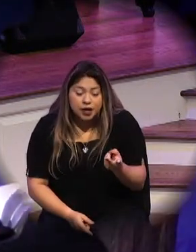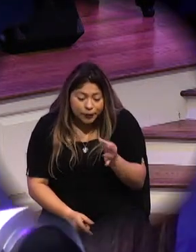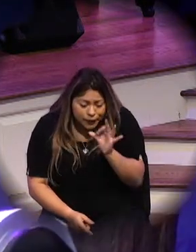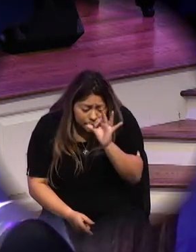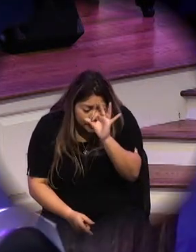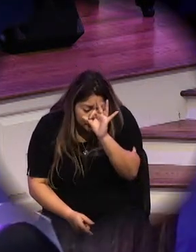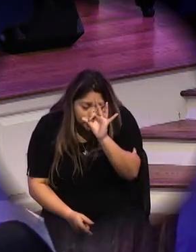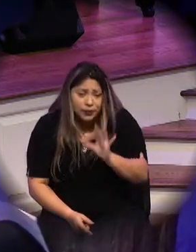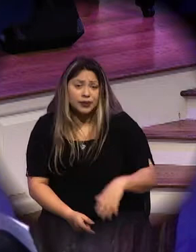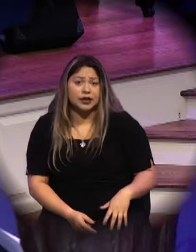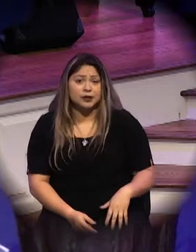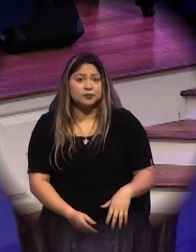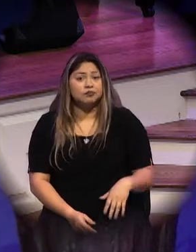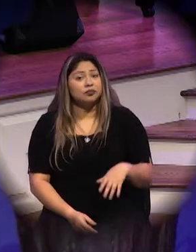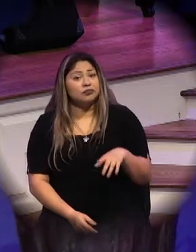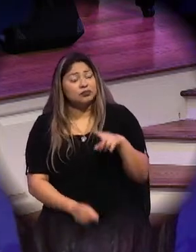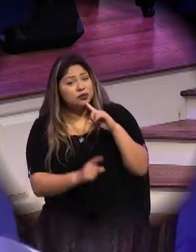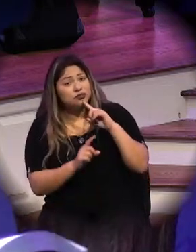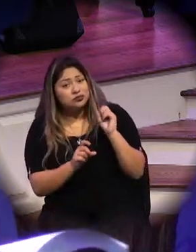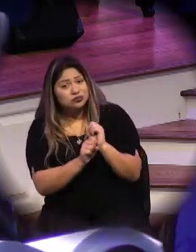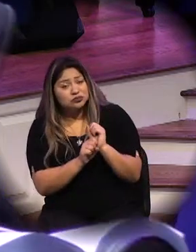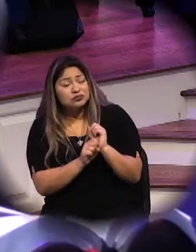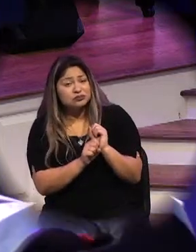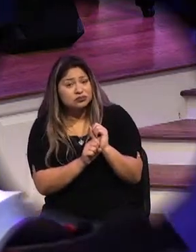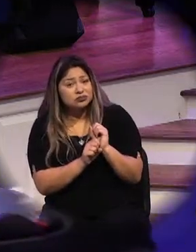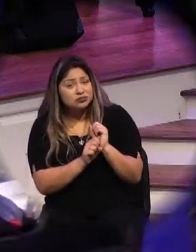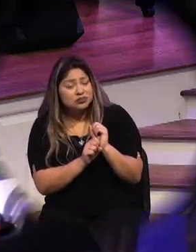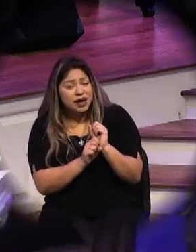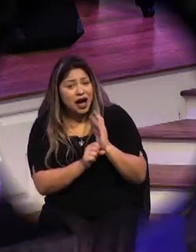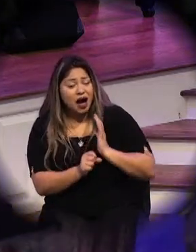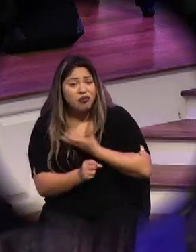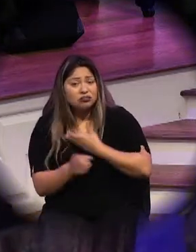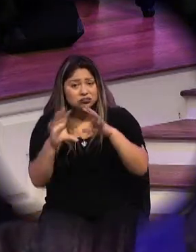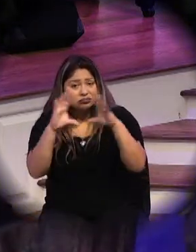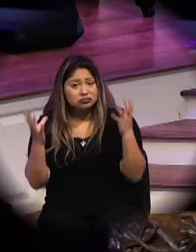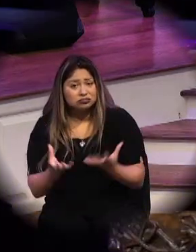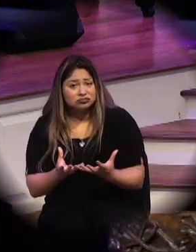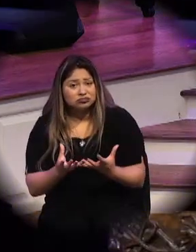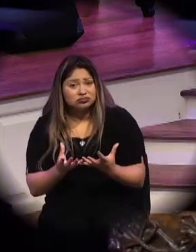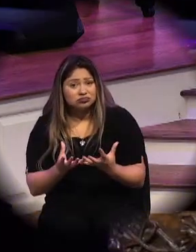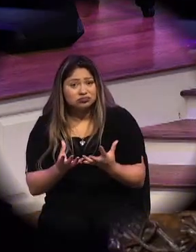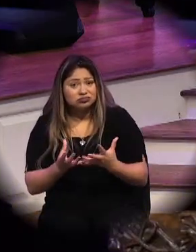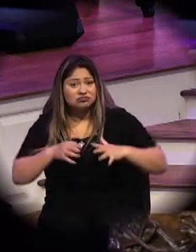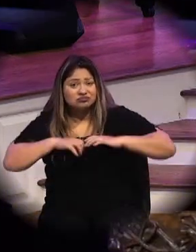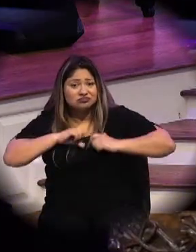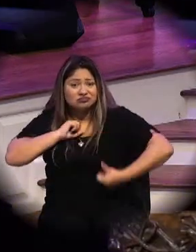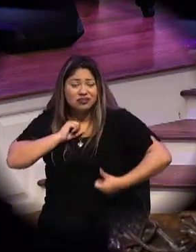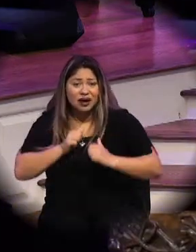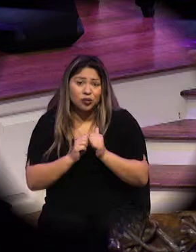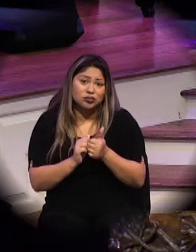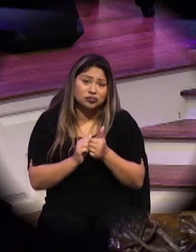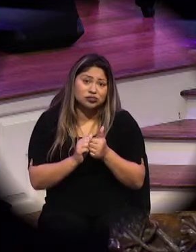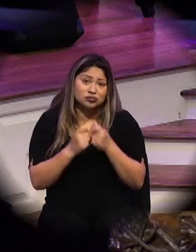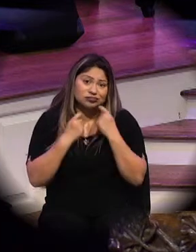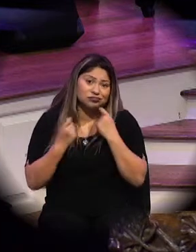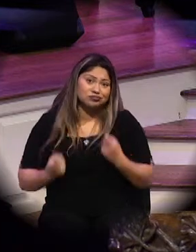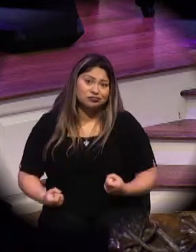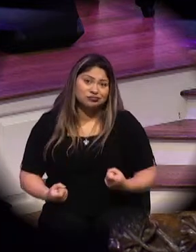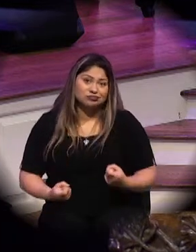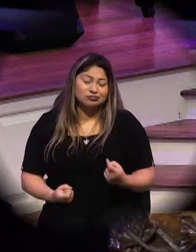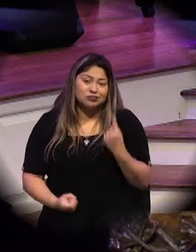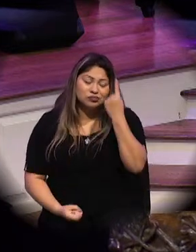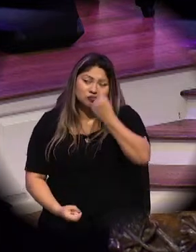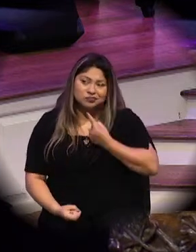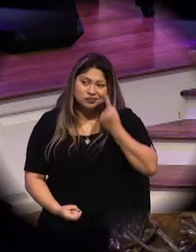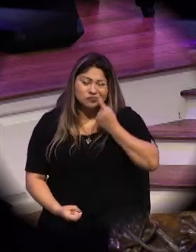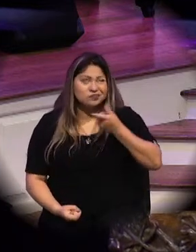the brokenness that sin has brought into this world and leaves us wondering sometimes whether or not God is really